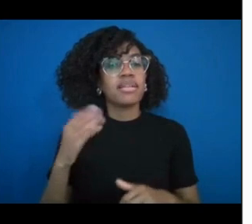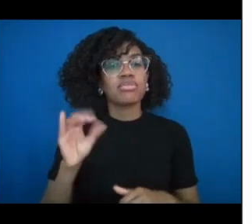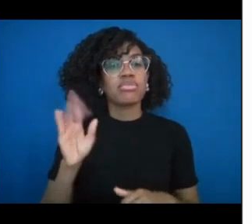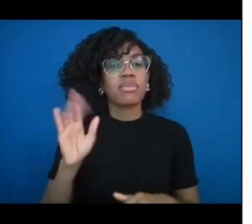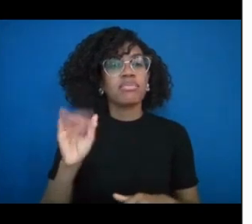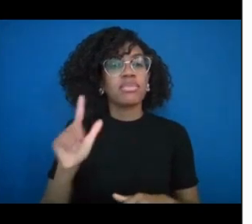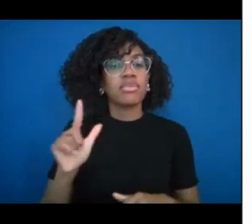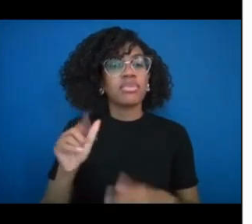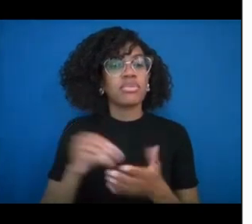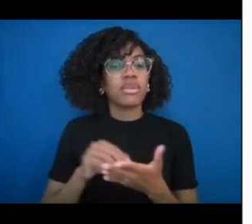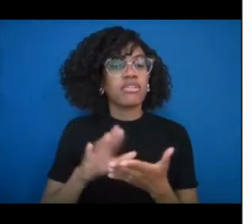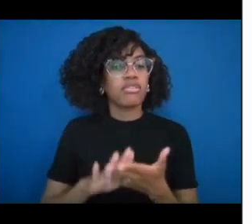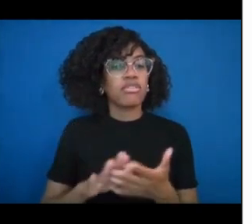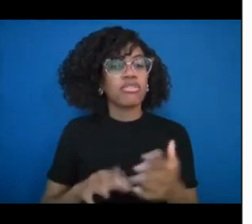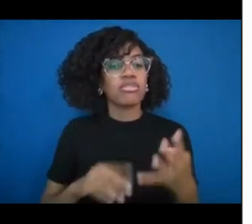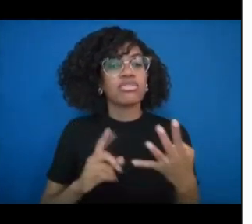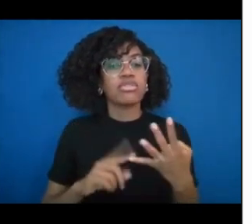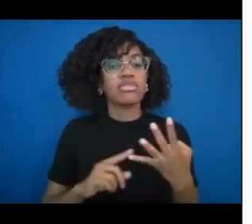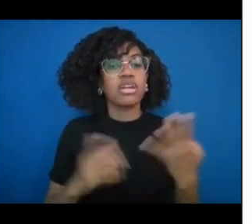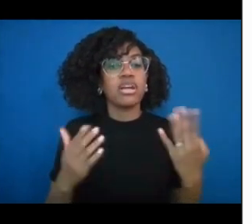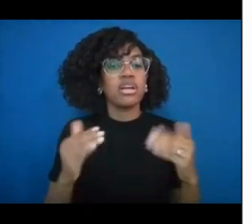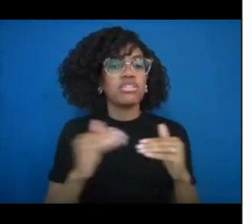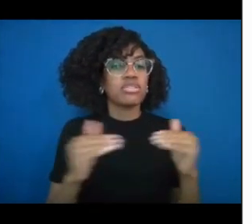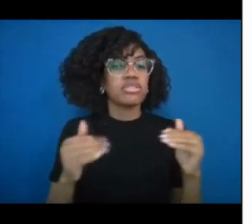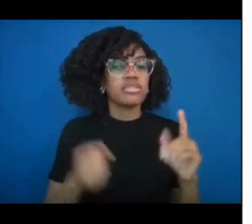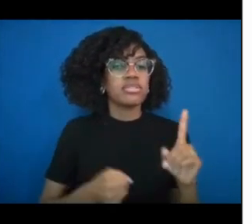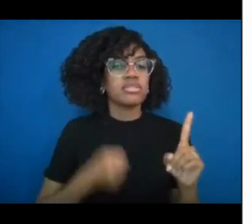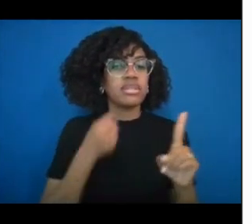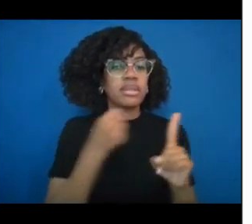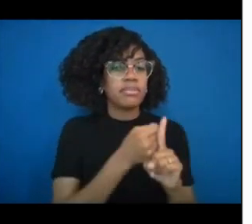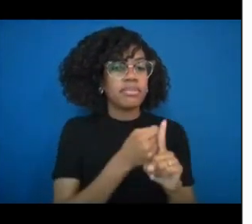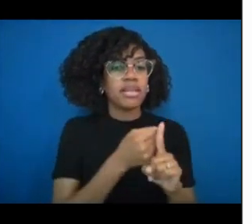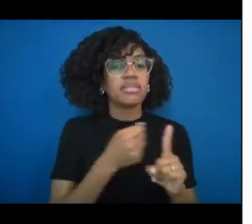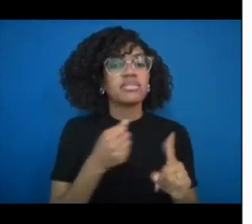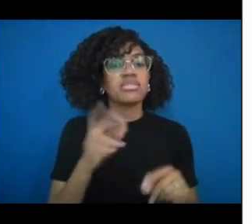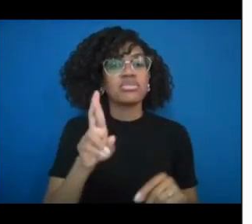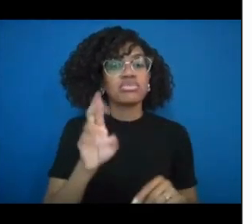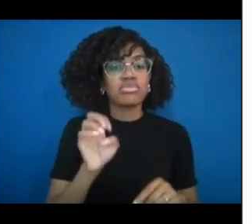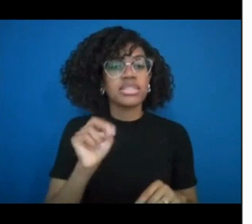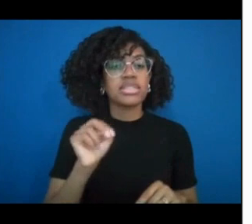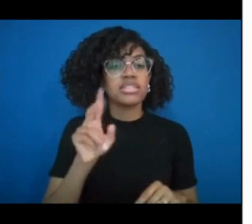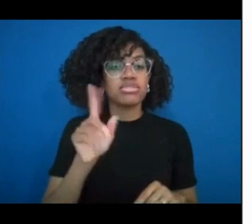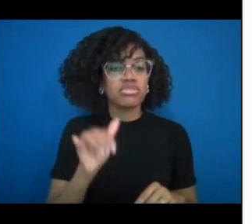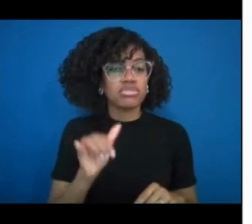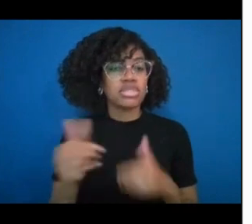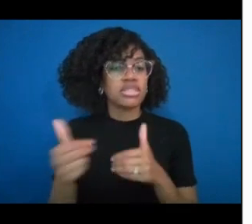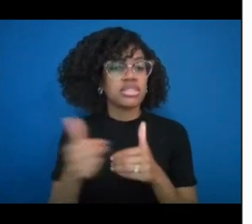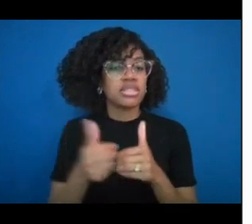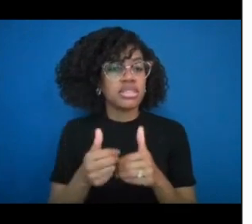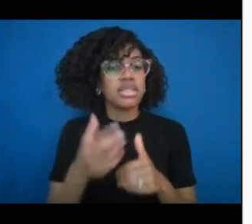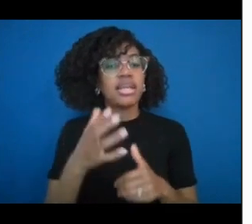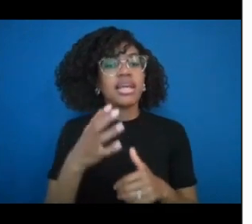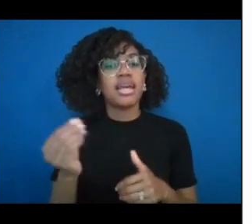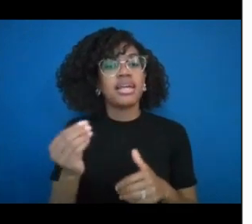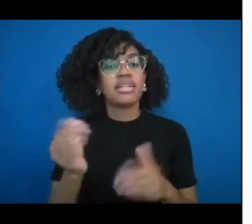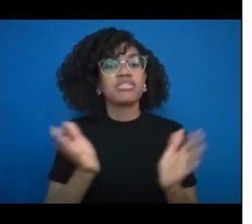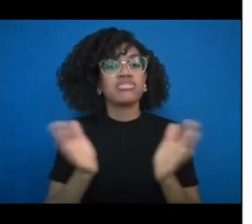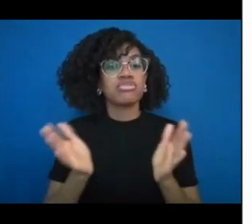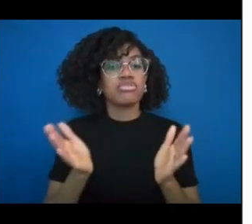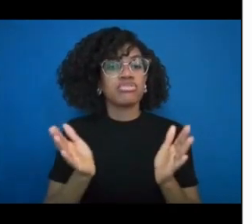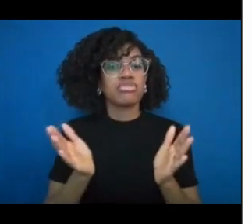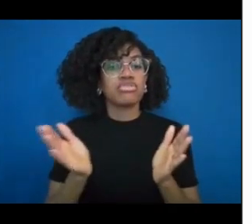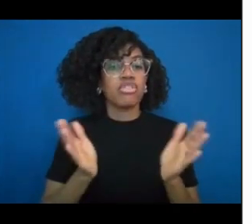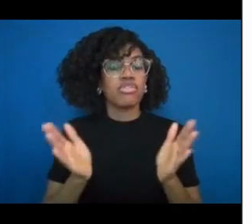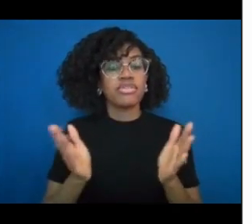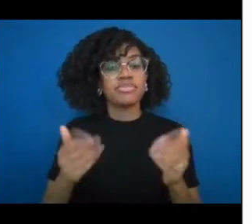trainees participating in public benefits programs, and veterans and military spouses. We also strongly encourage partnerships